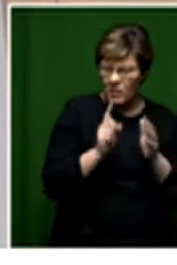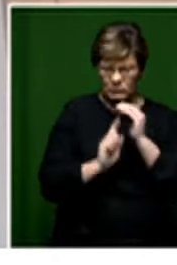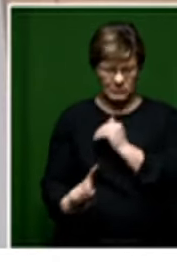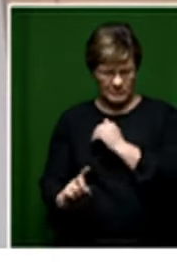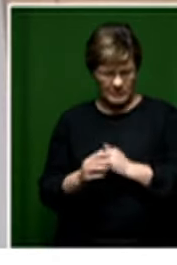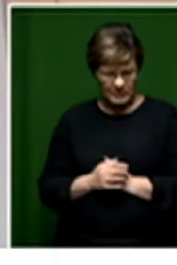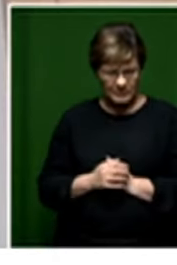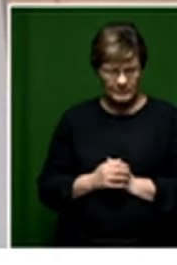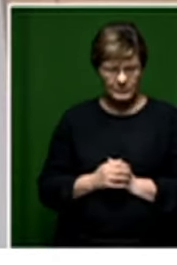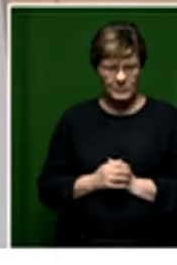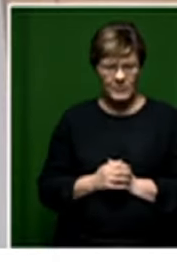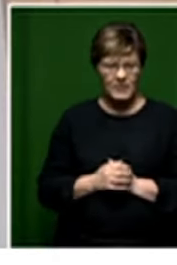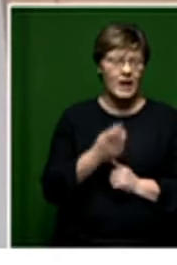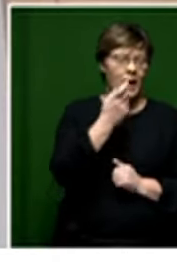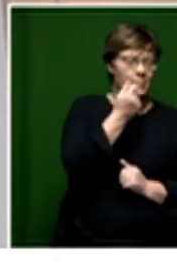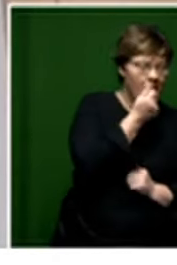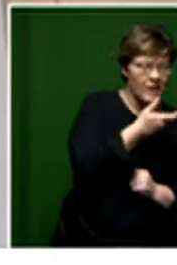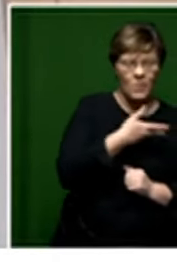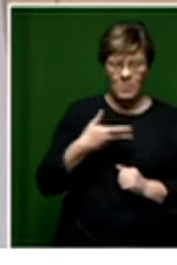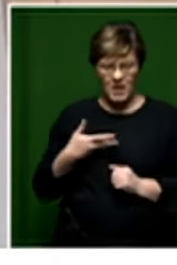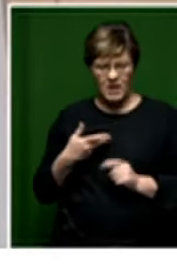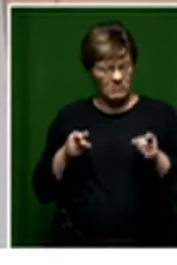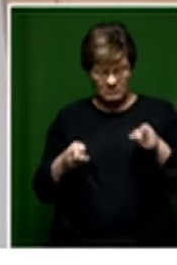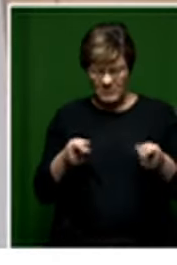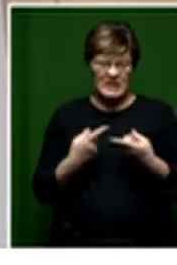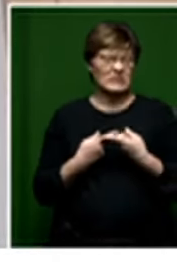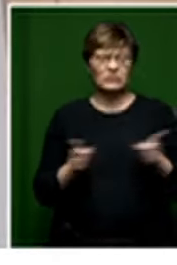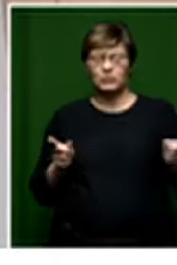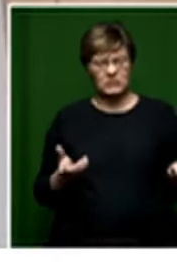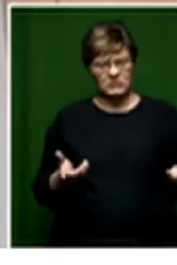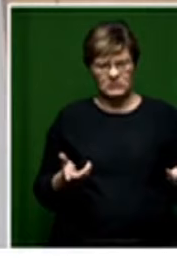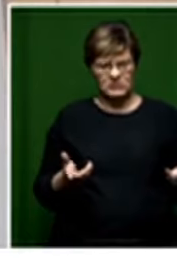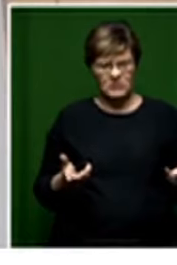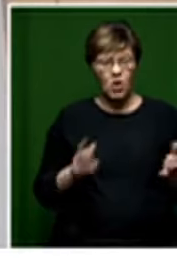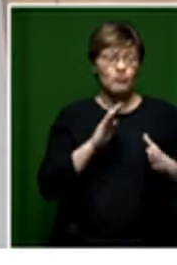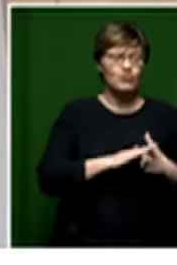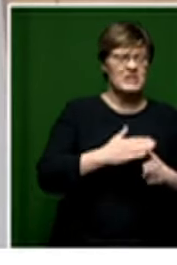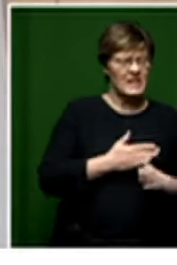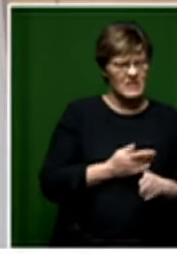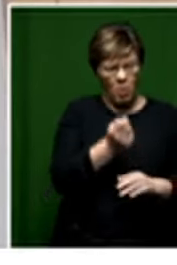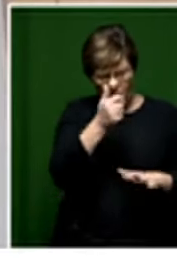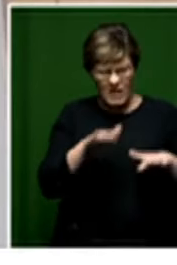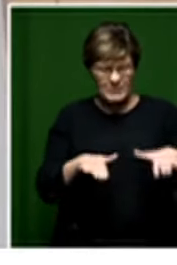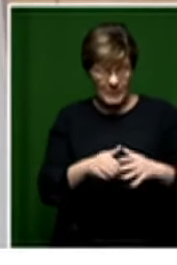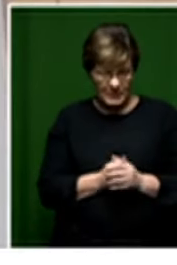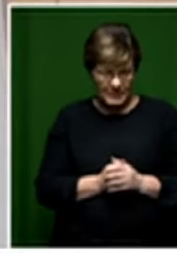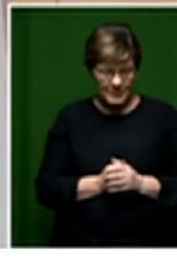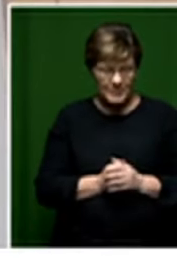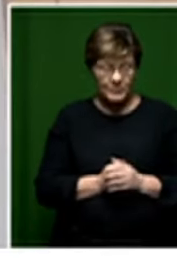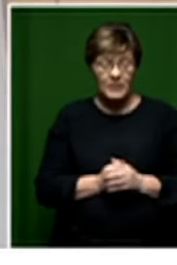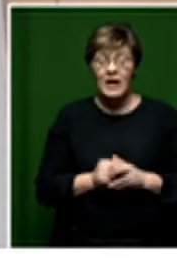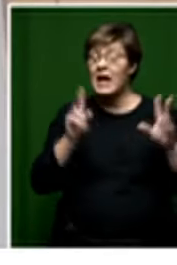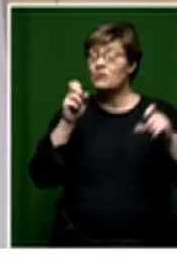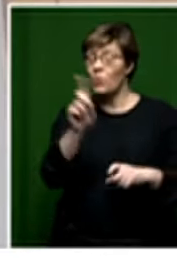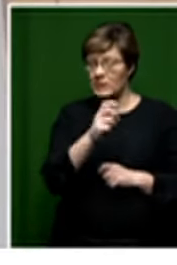by amongst men and women, we find there's not a huge disparity in the kind of underlying reasons. What seems to be an issue is